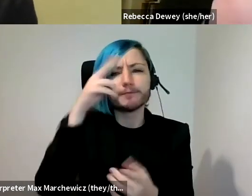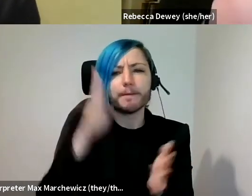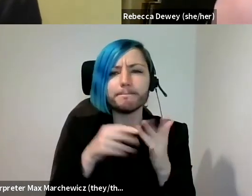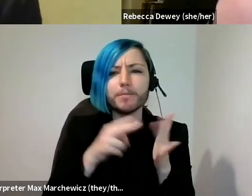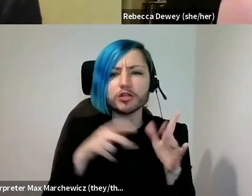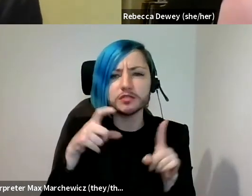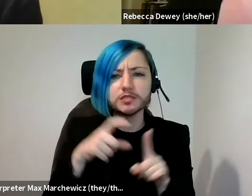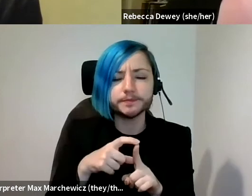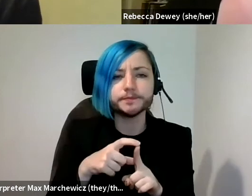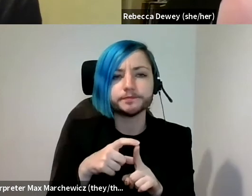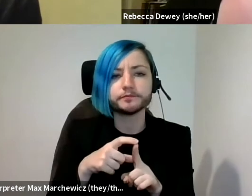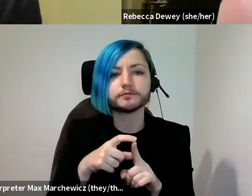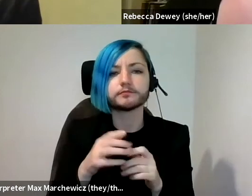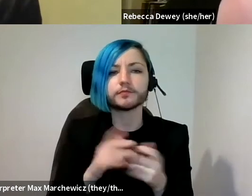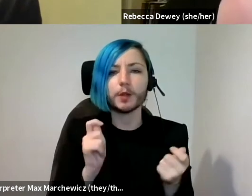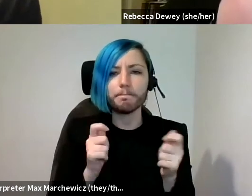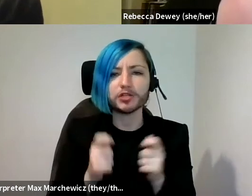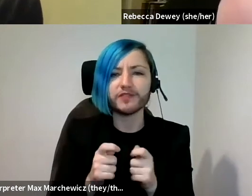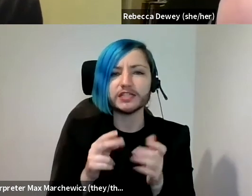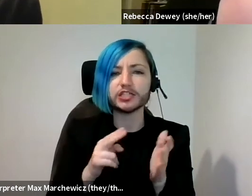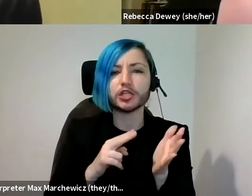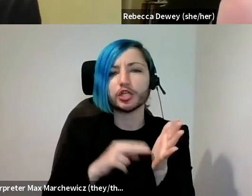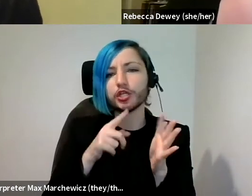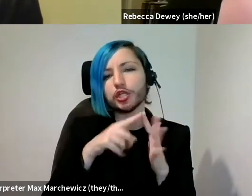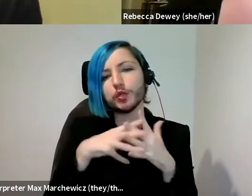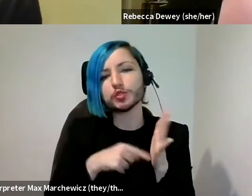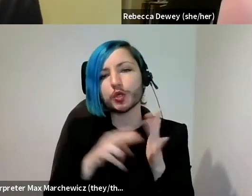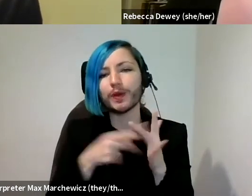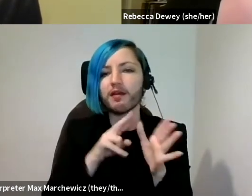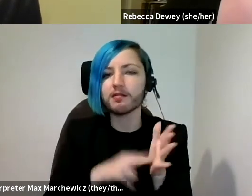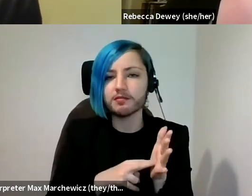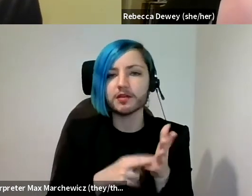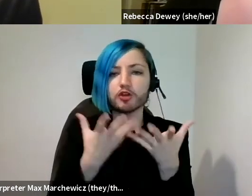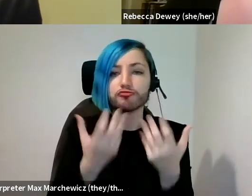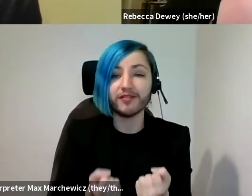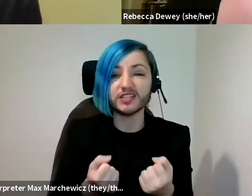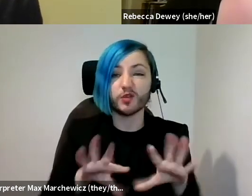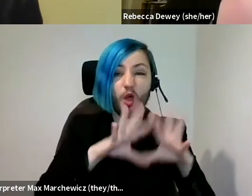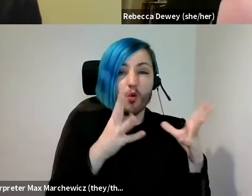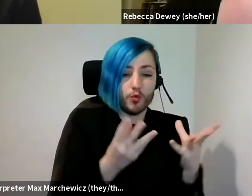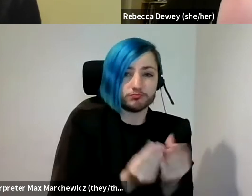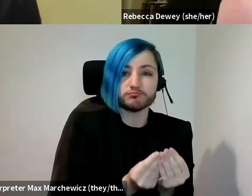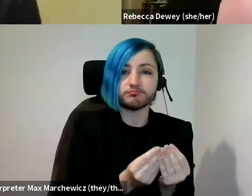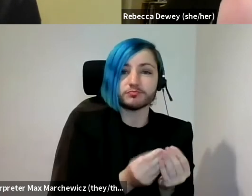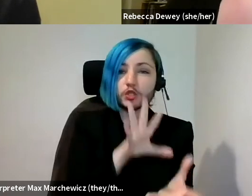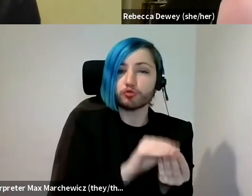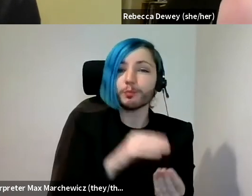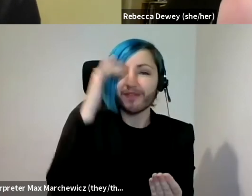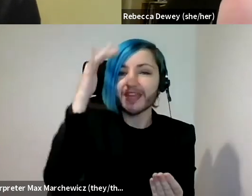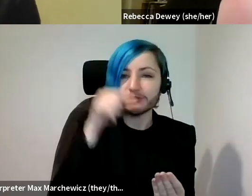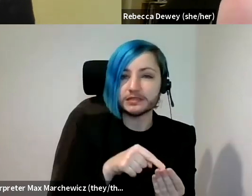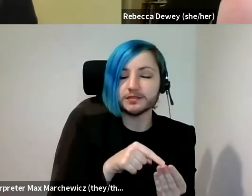so modified Newtonian gravity, so the whole set of gravitational theories there,